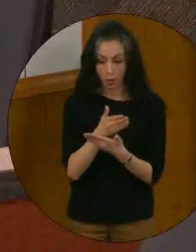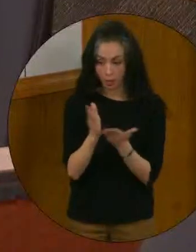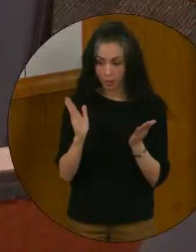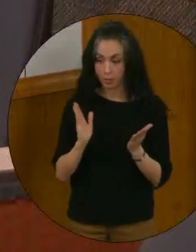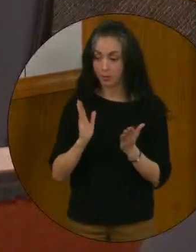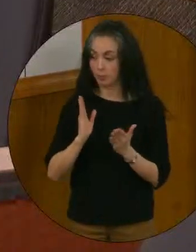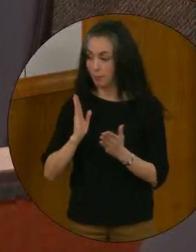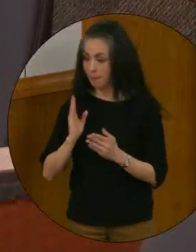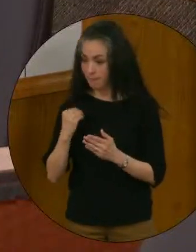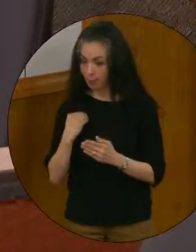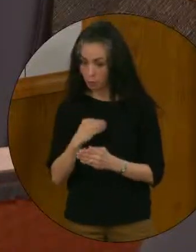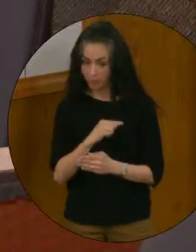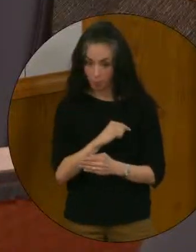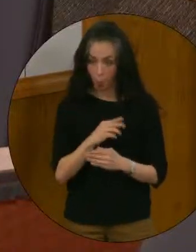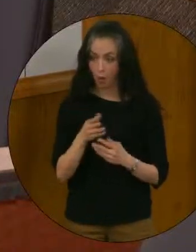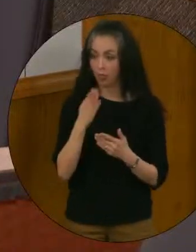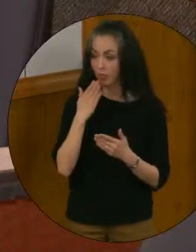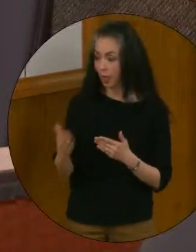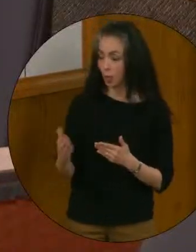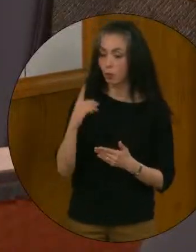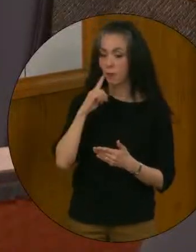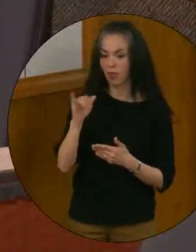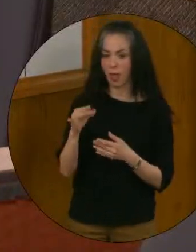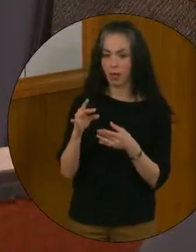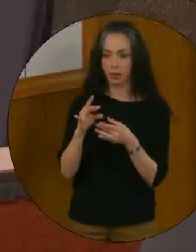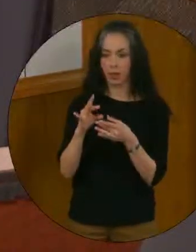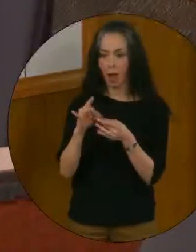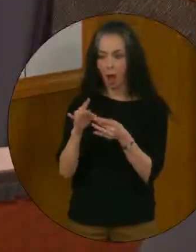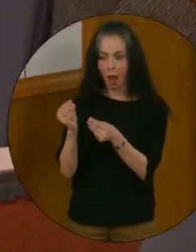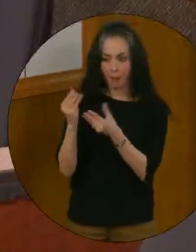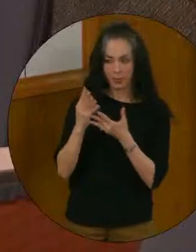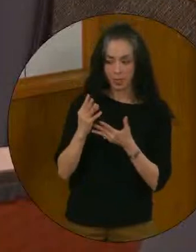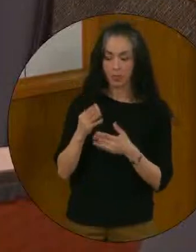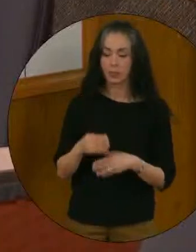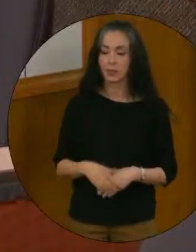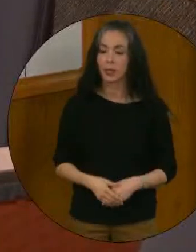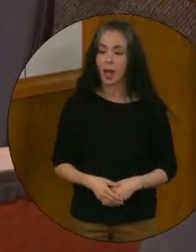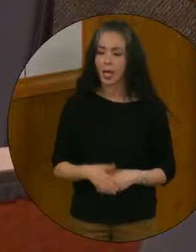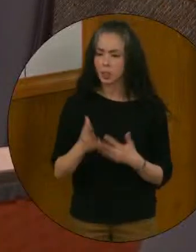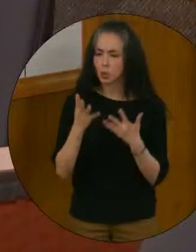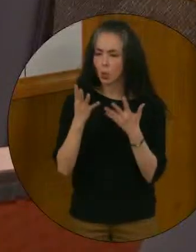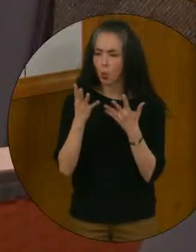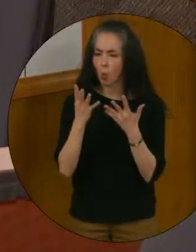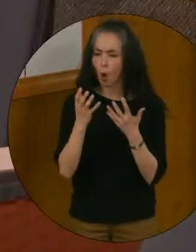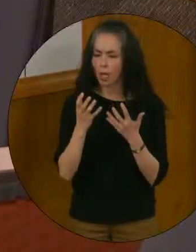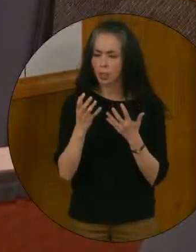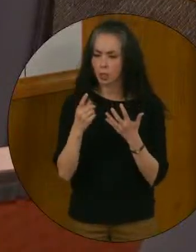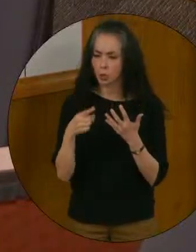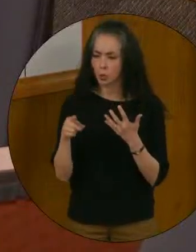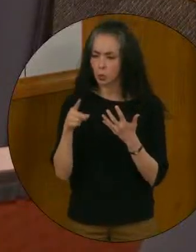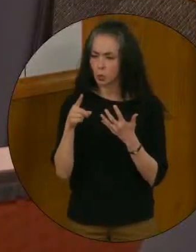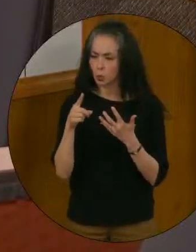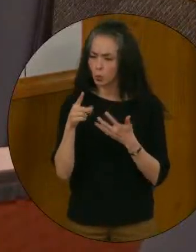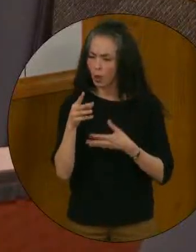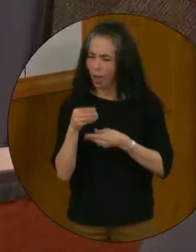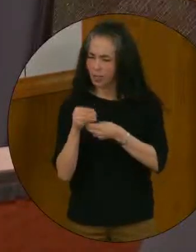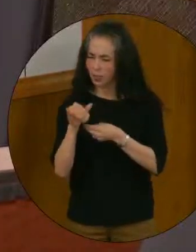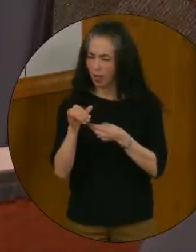Dr. Rafalski, for the brief update. I do want to just level set here the conversation. I